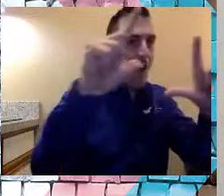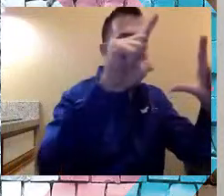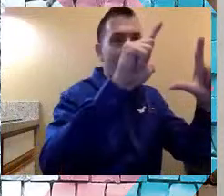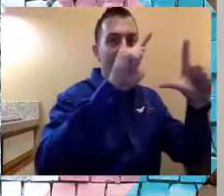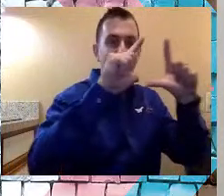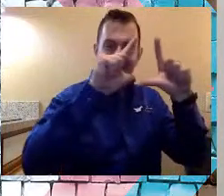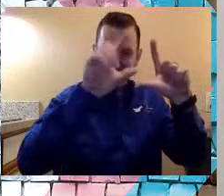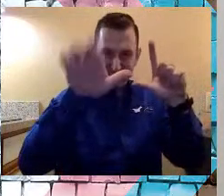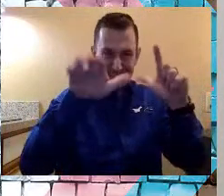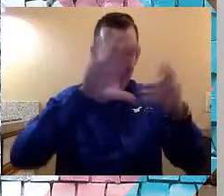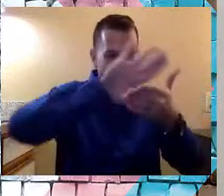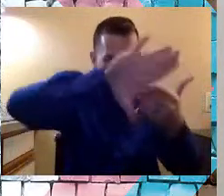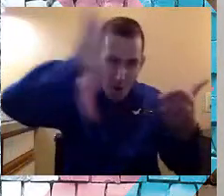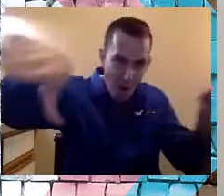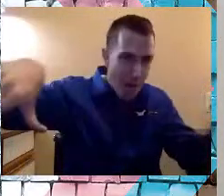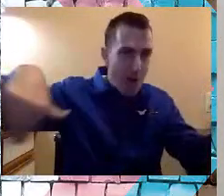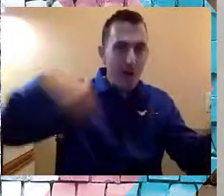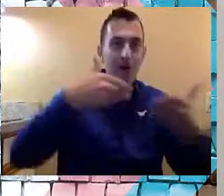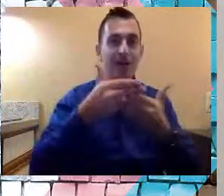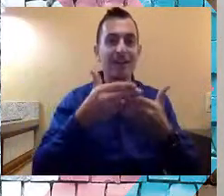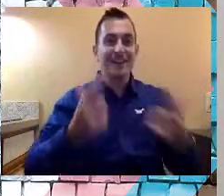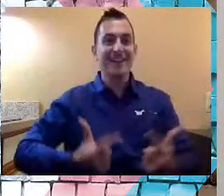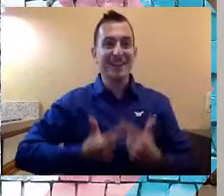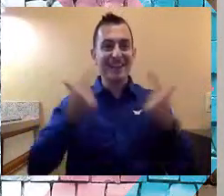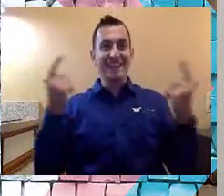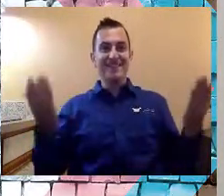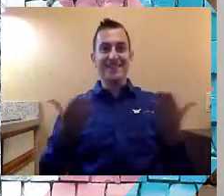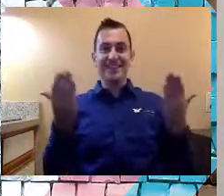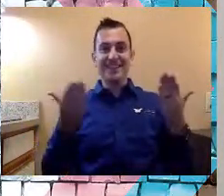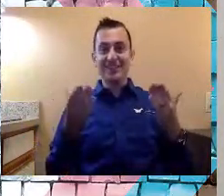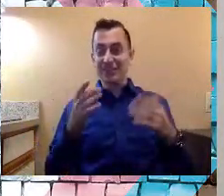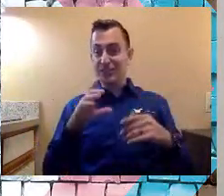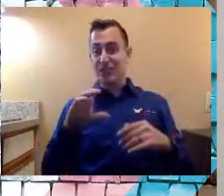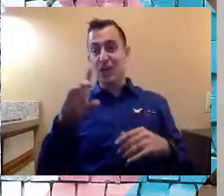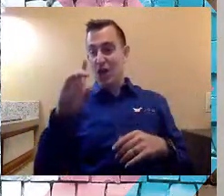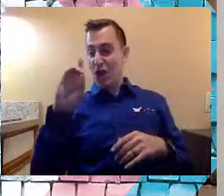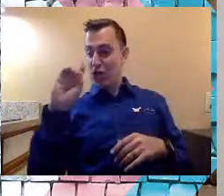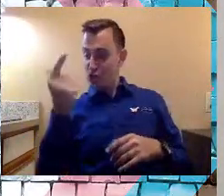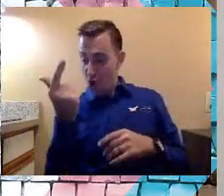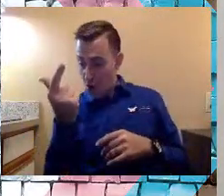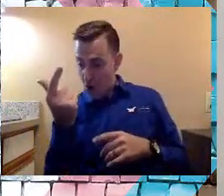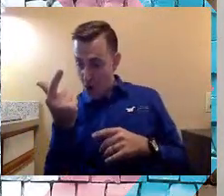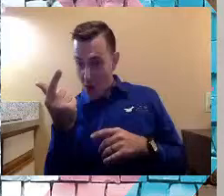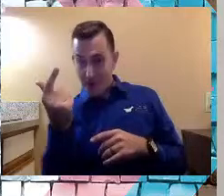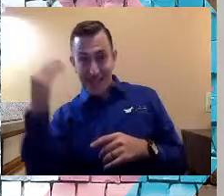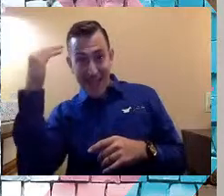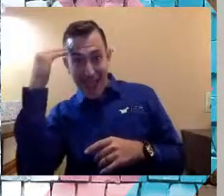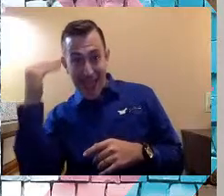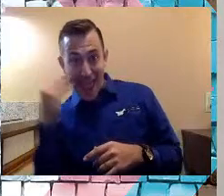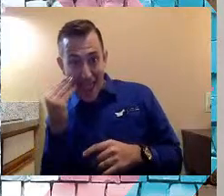here. This is a dog head with a goldfish body.